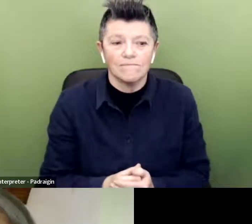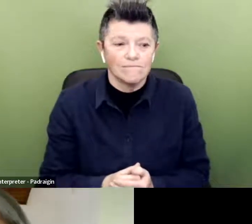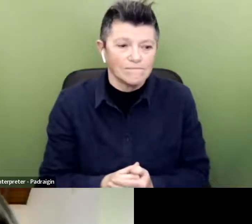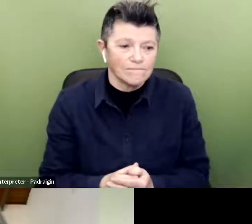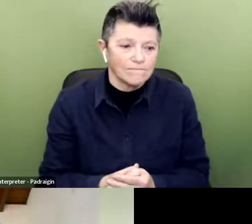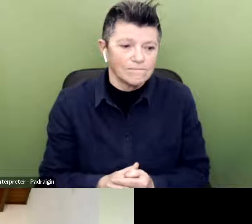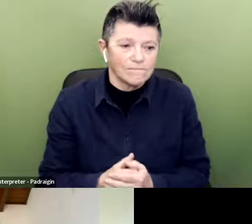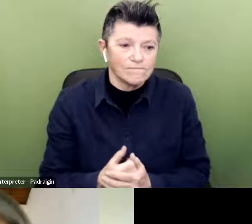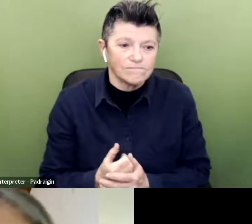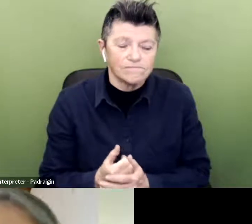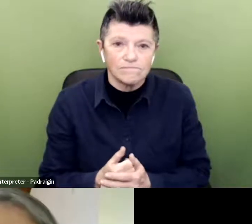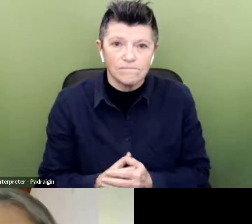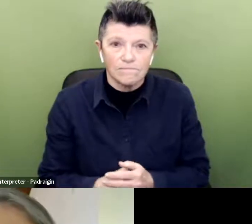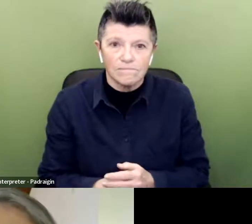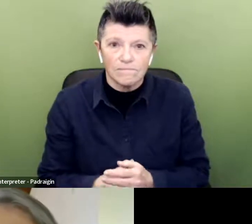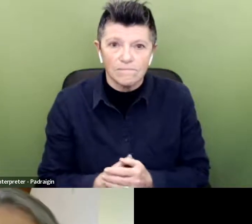So,